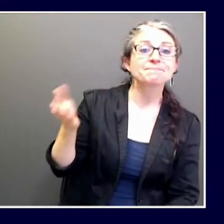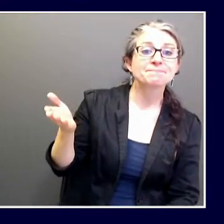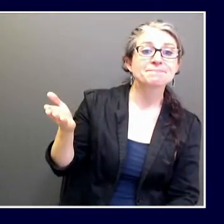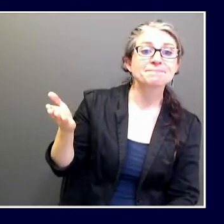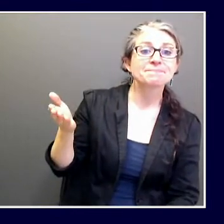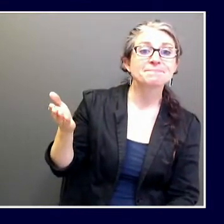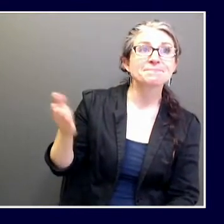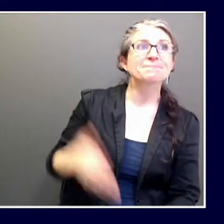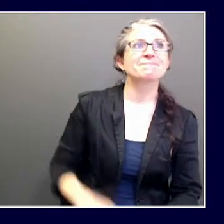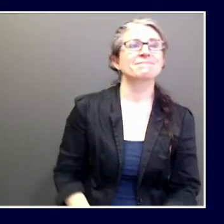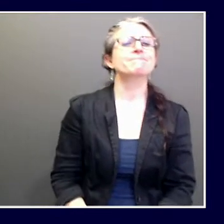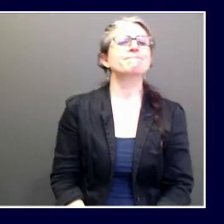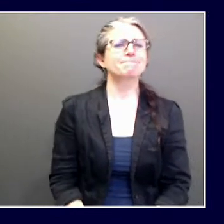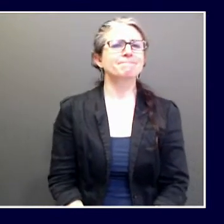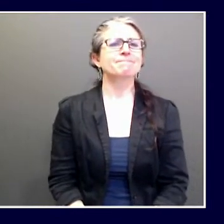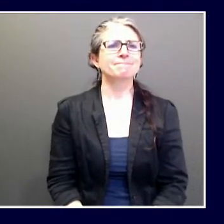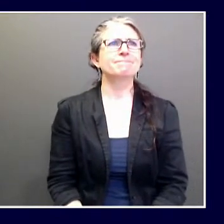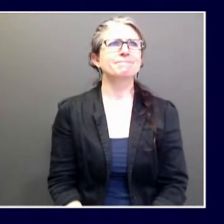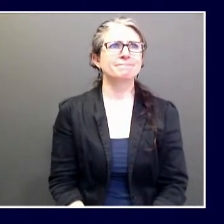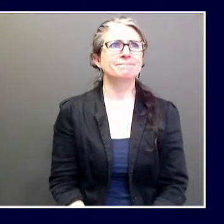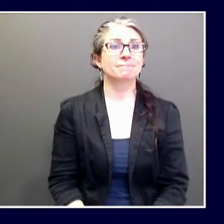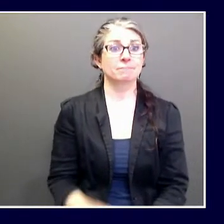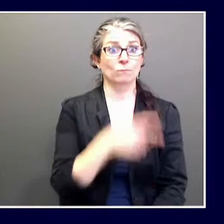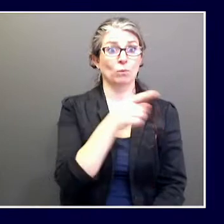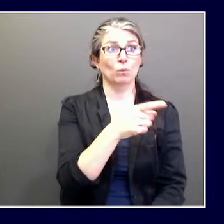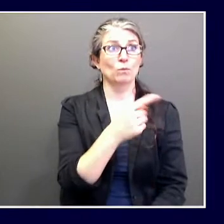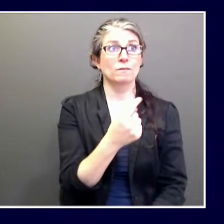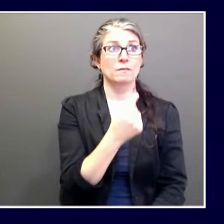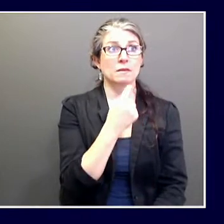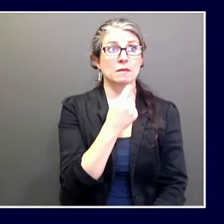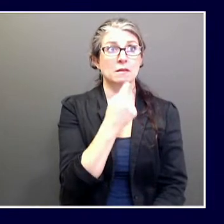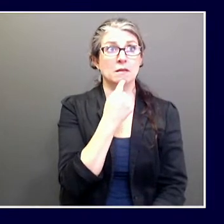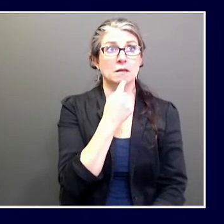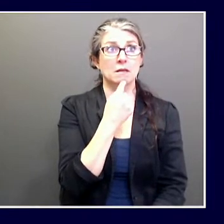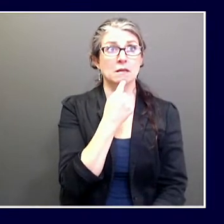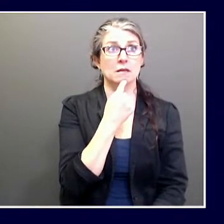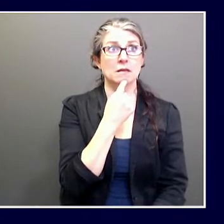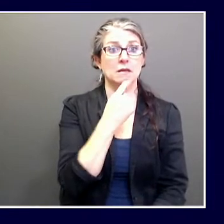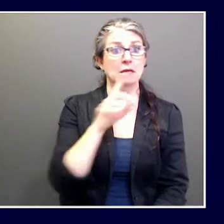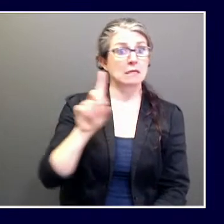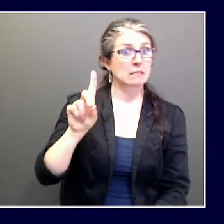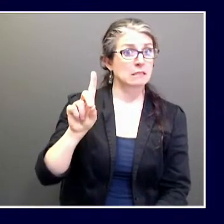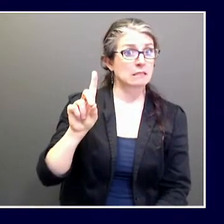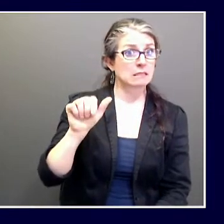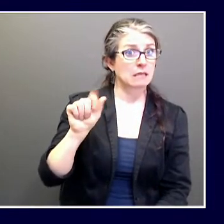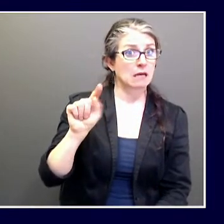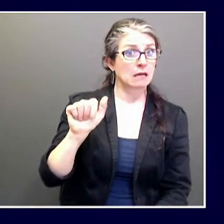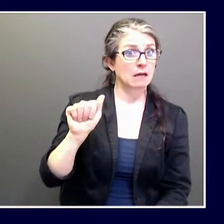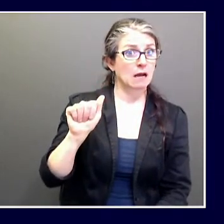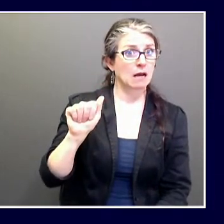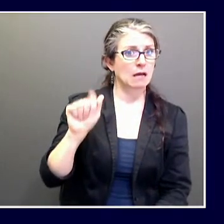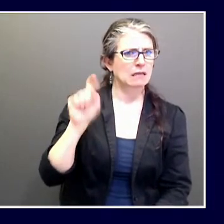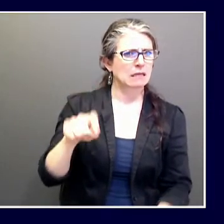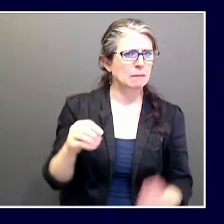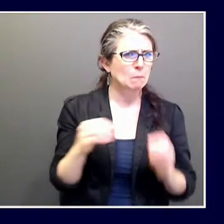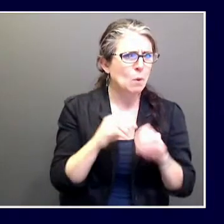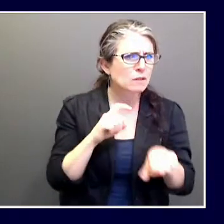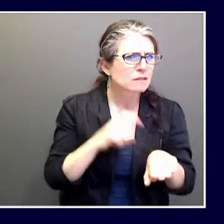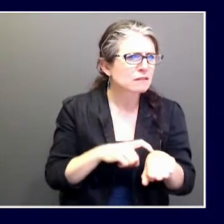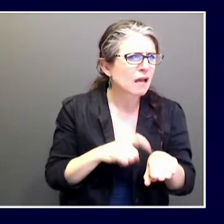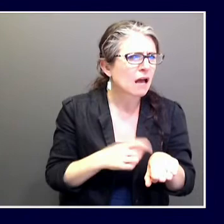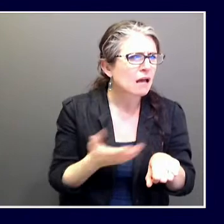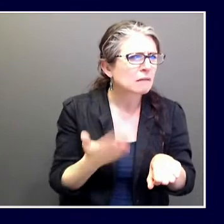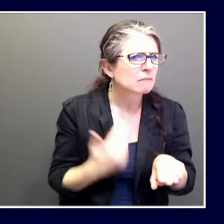You say you need more time, more data. Ballpark, how much time do you think you need before you have a little bit more information?